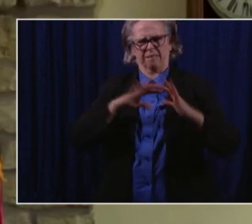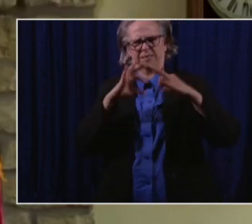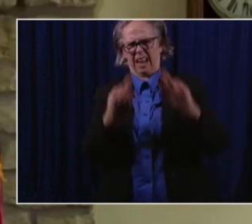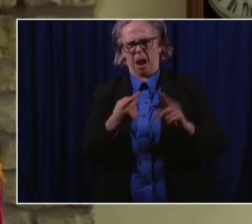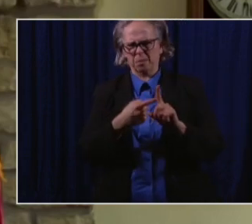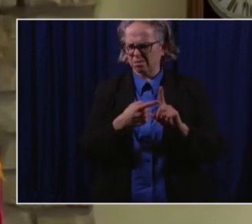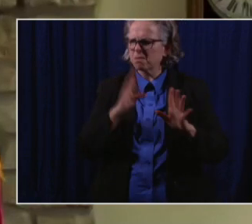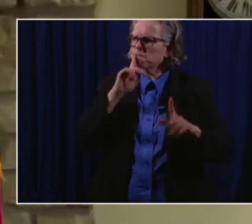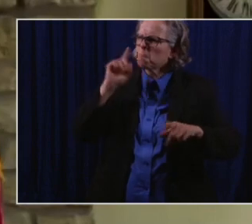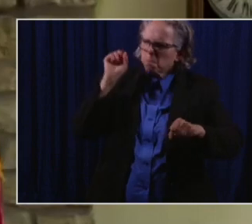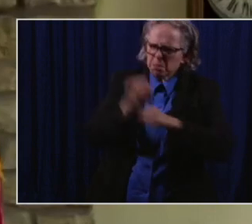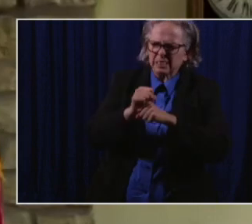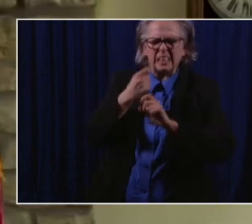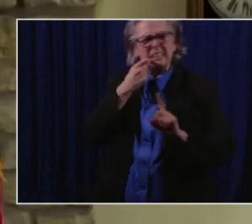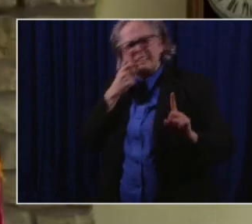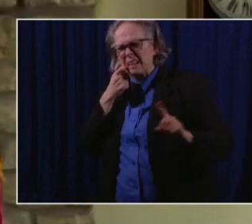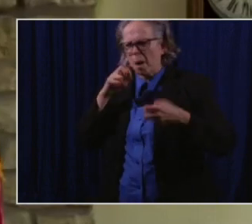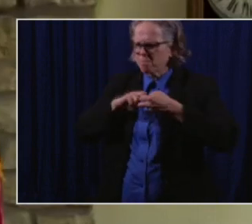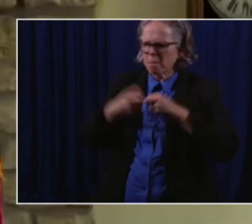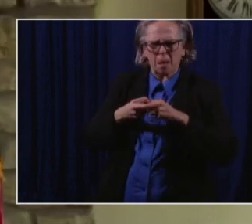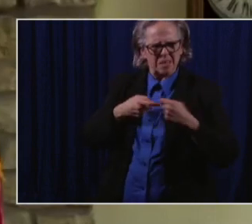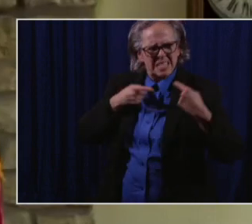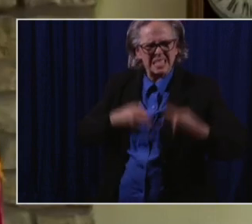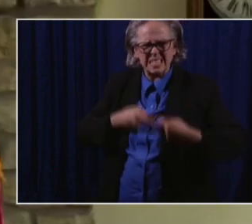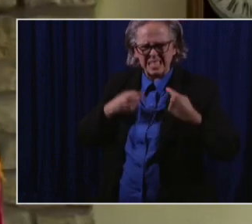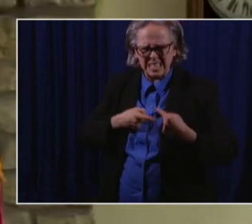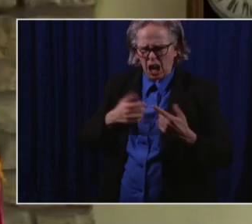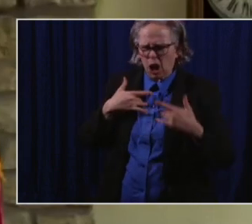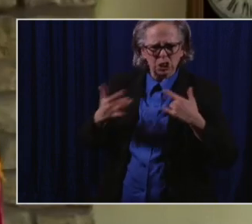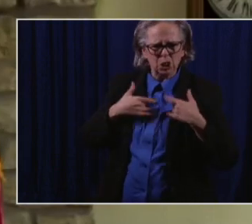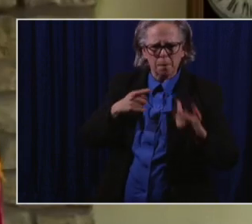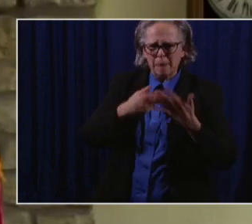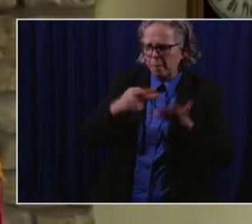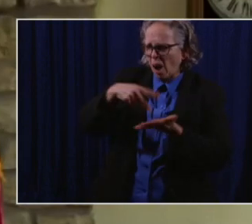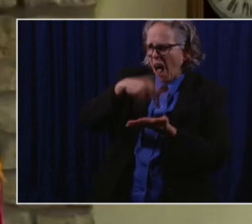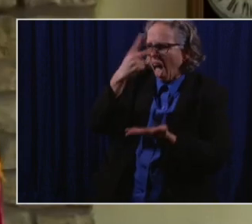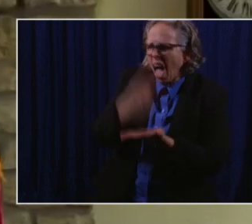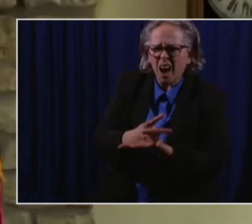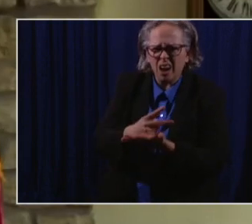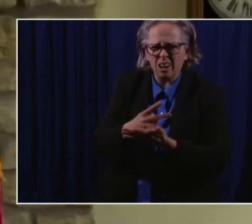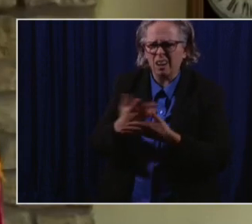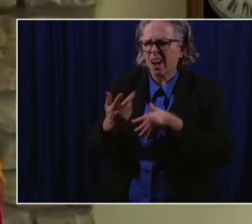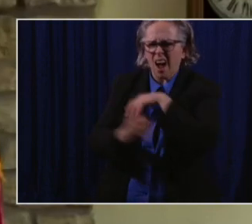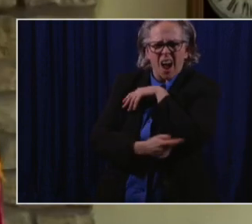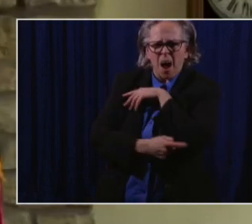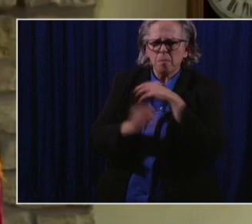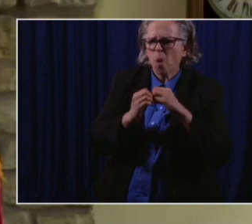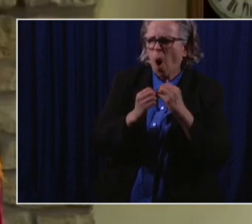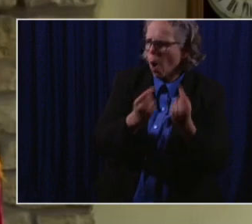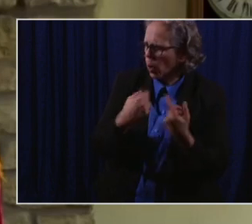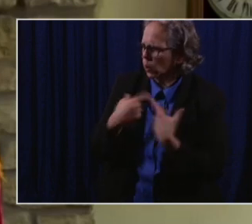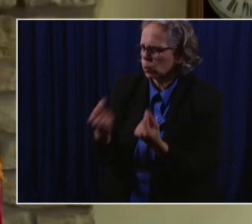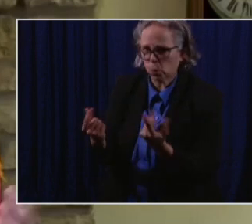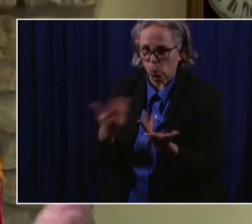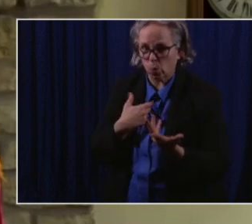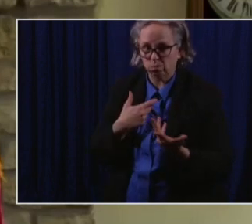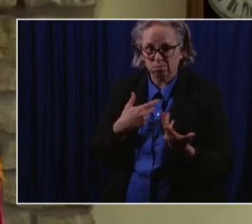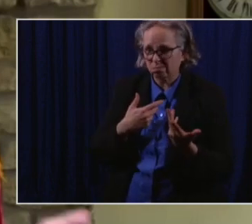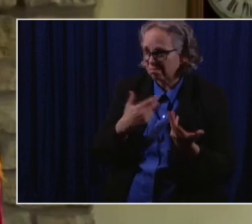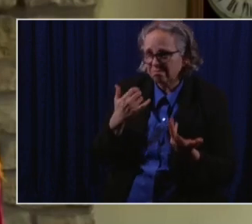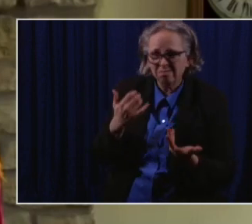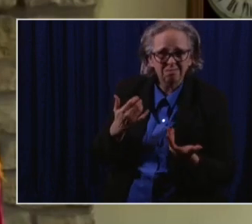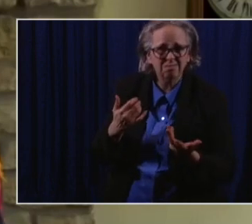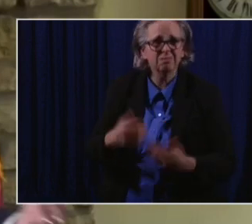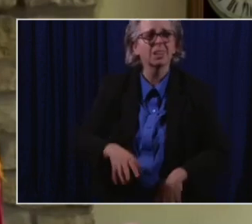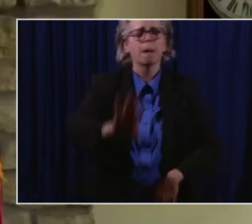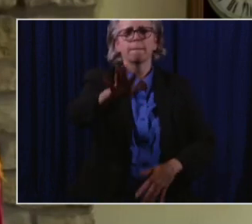problem, and you're concerned that they may have relapsed, or well, how should a person deal with that? Say they've got a brother, let's